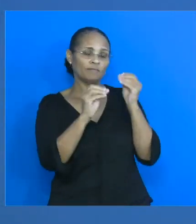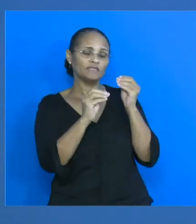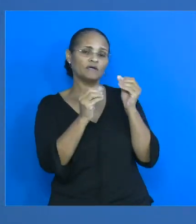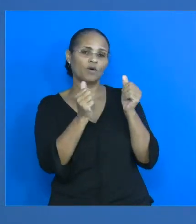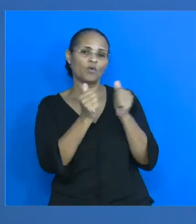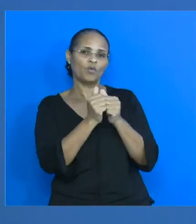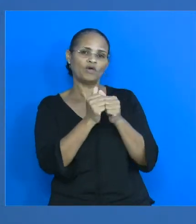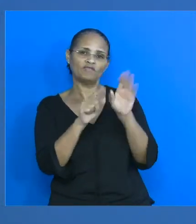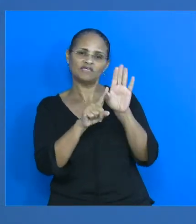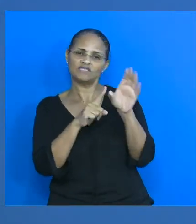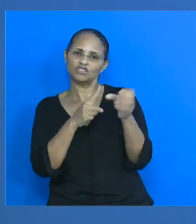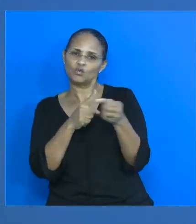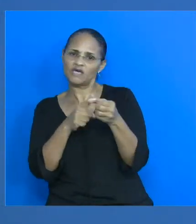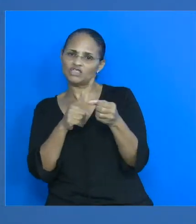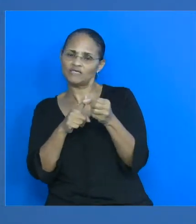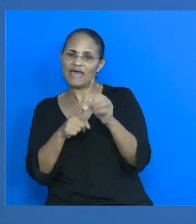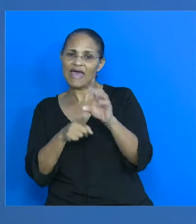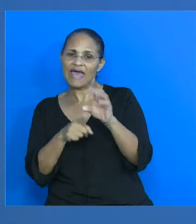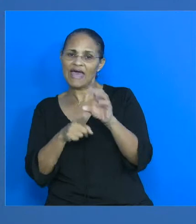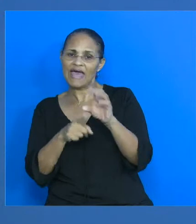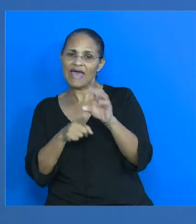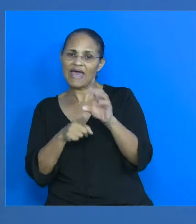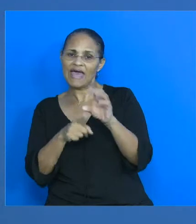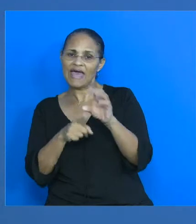to the situation at the docks, can you give us any